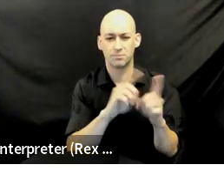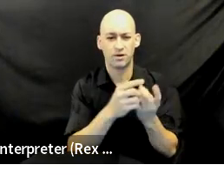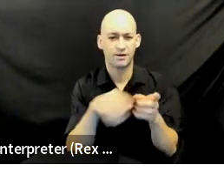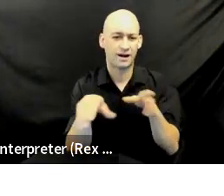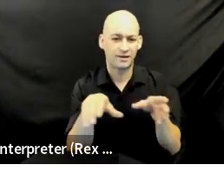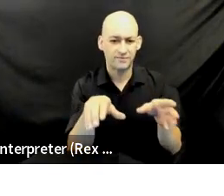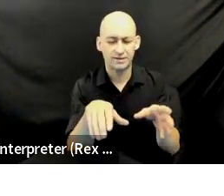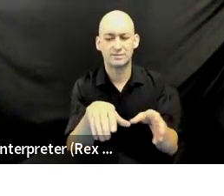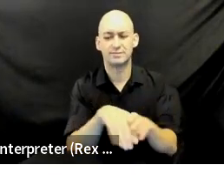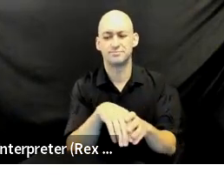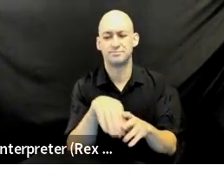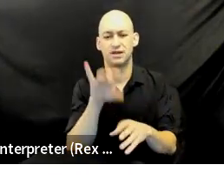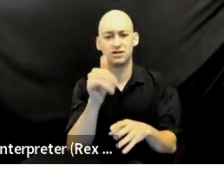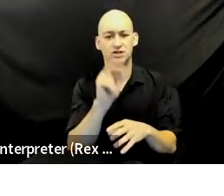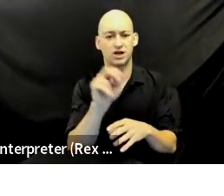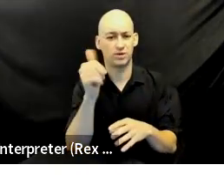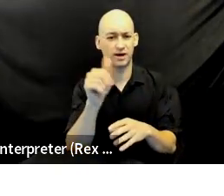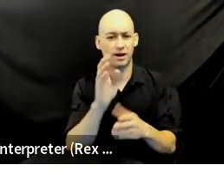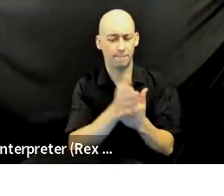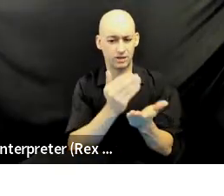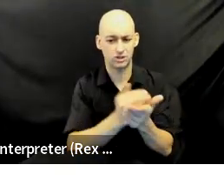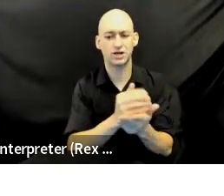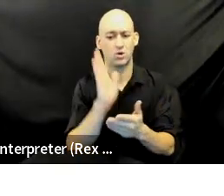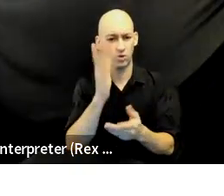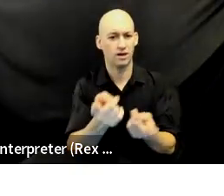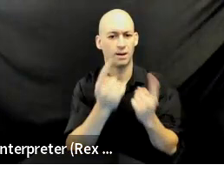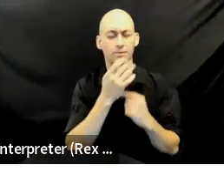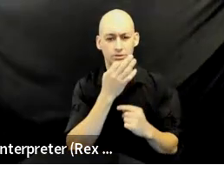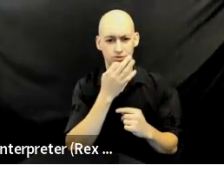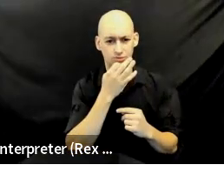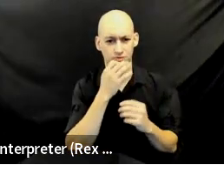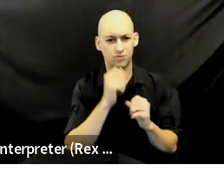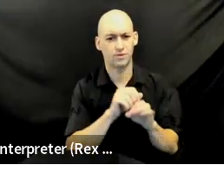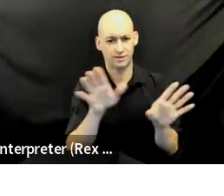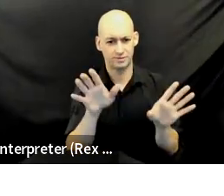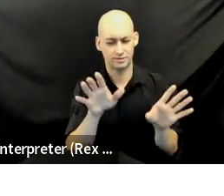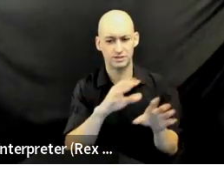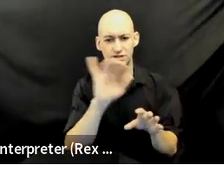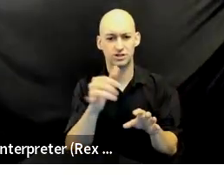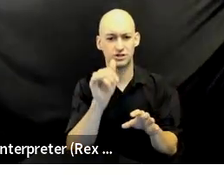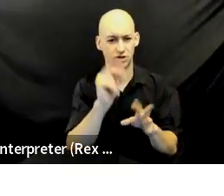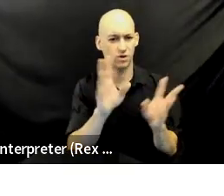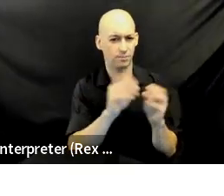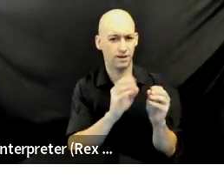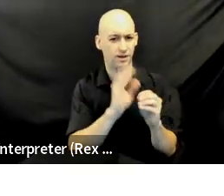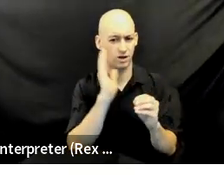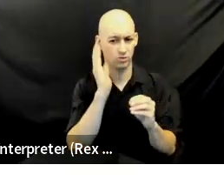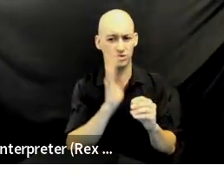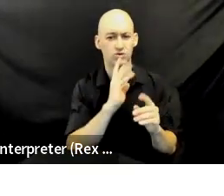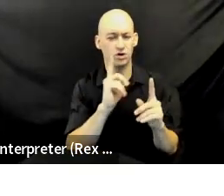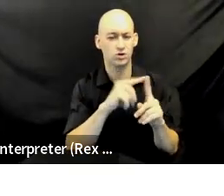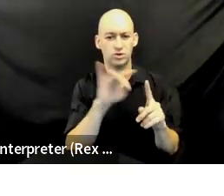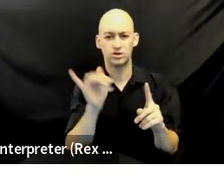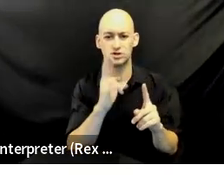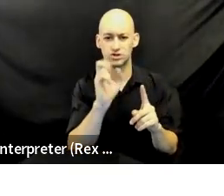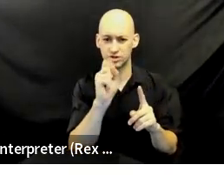mentioned, Jan 10 budget will be released for 24-25 proposed budget. At the January meeting, we'll provide an update, work with Justin and commission staff to provide that